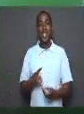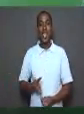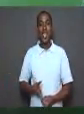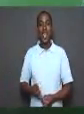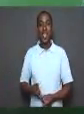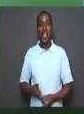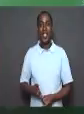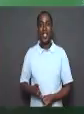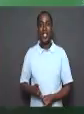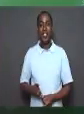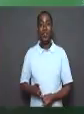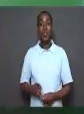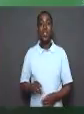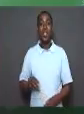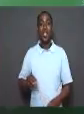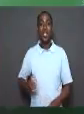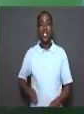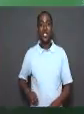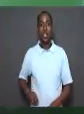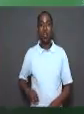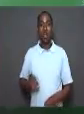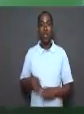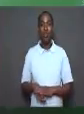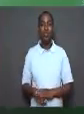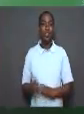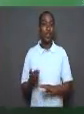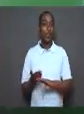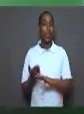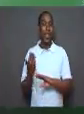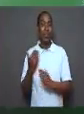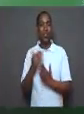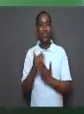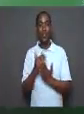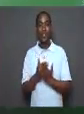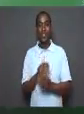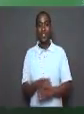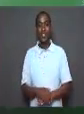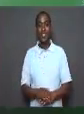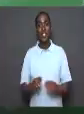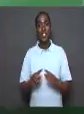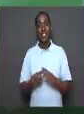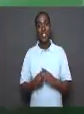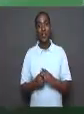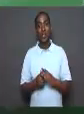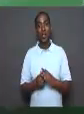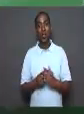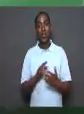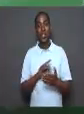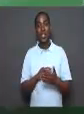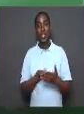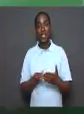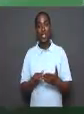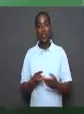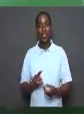digestion in the stomach. In our last lesson, we began our studies on